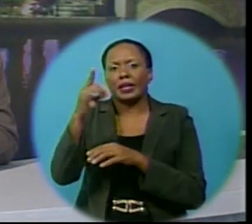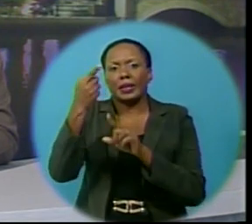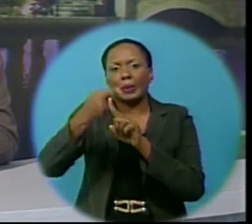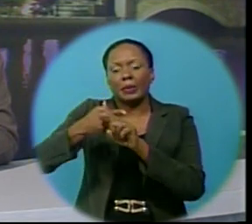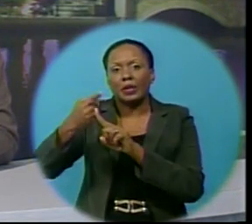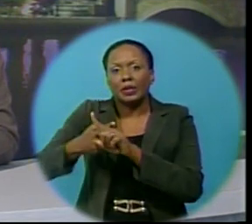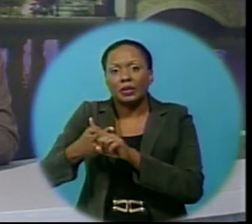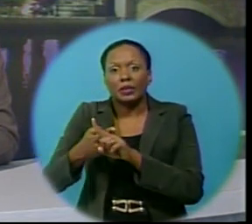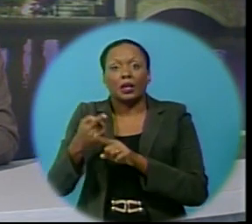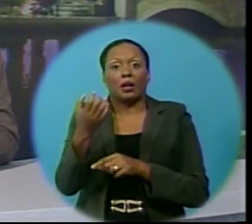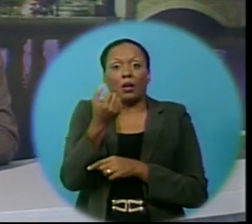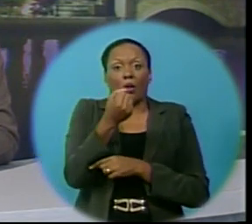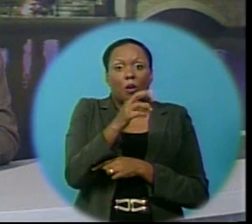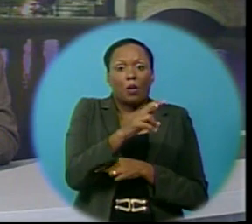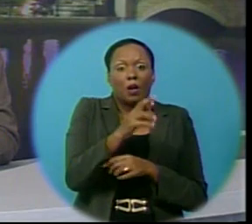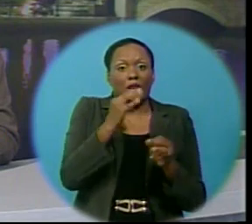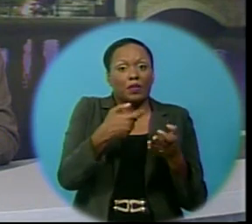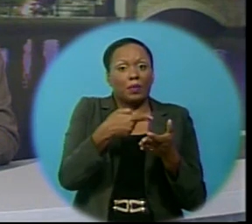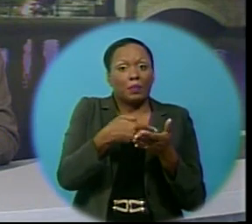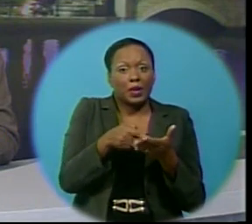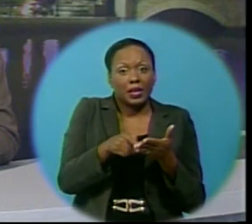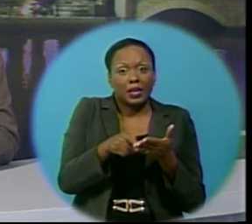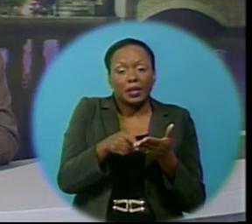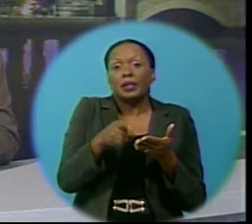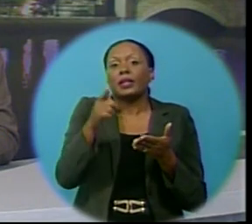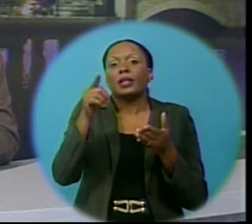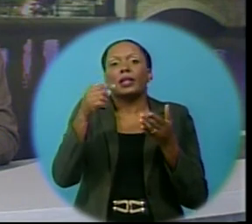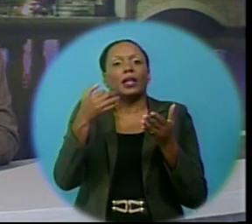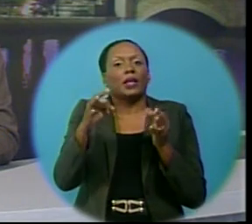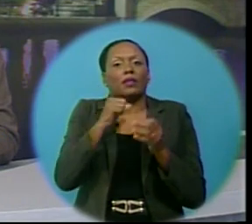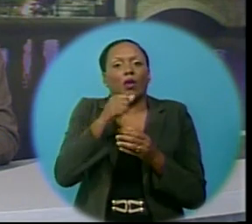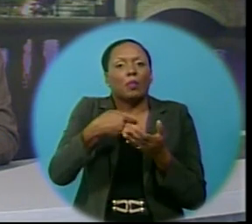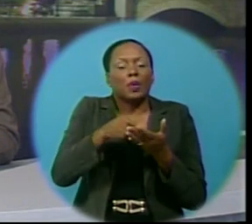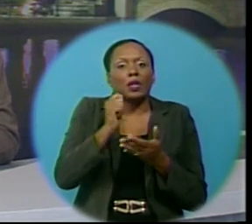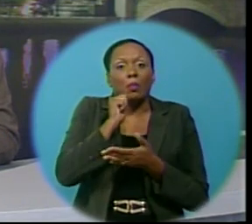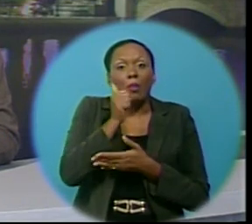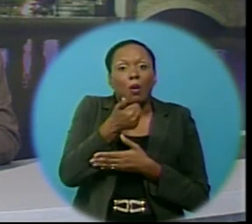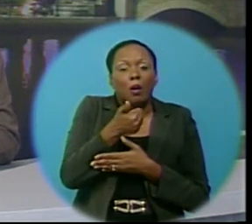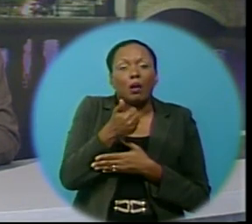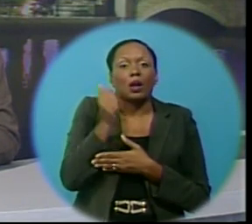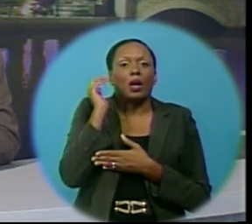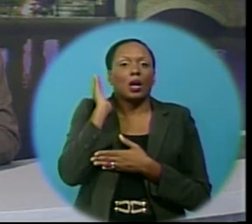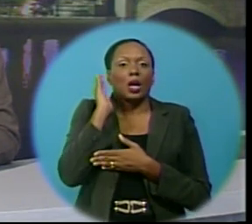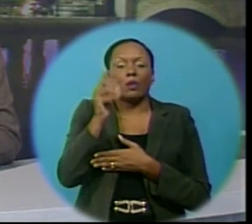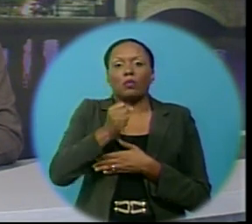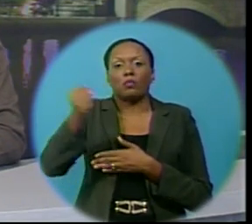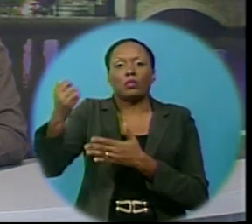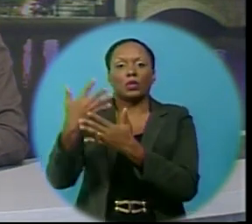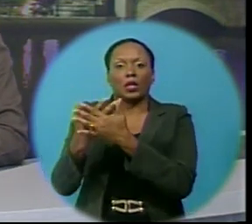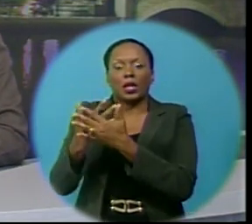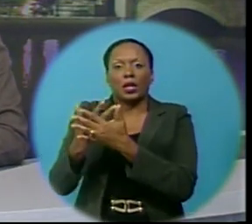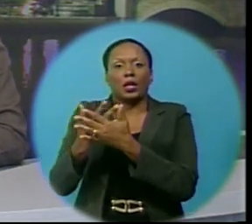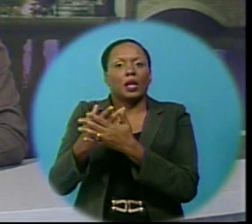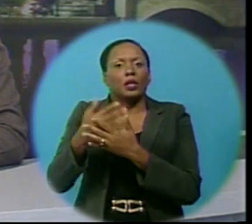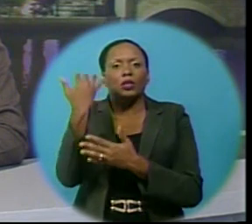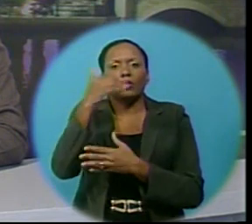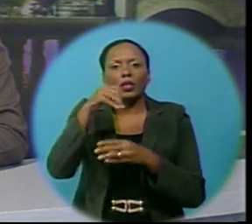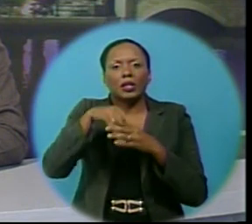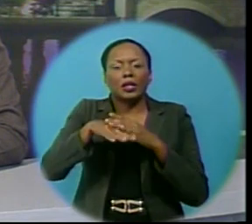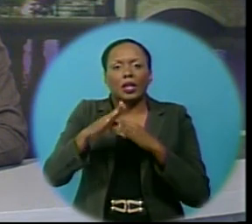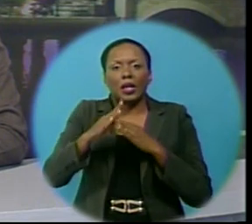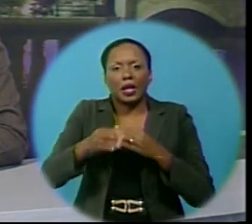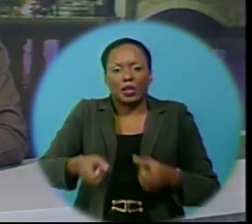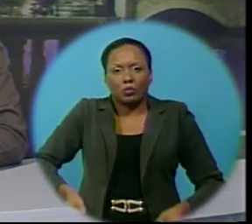for a year. Weeks has until tomorrow to pay the fines. The marijuana was hidden in false compartments in his